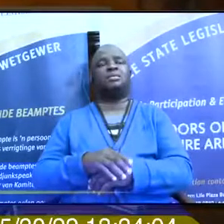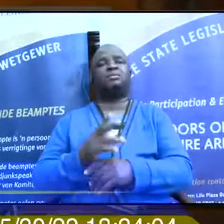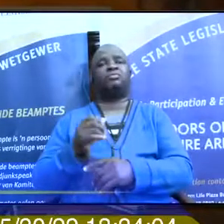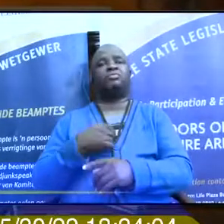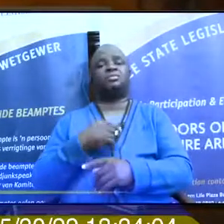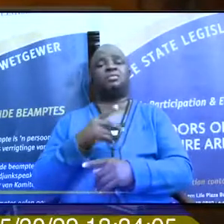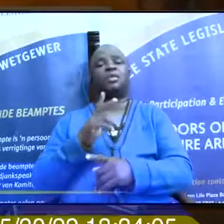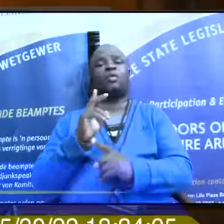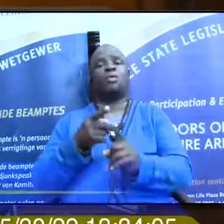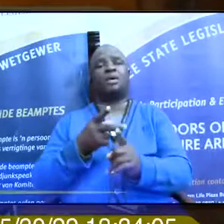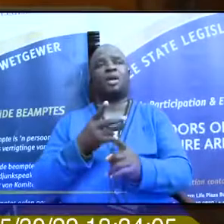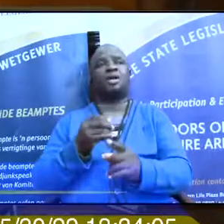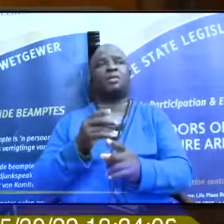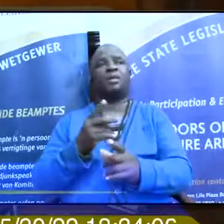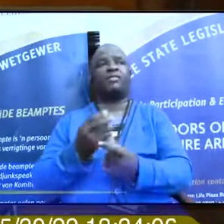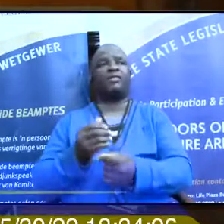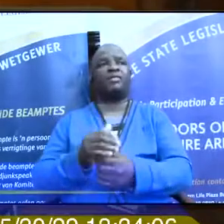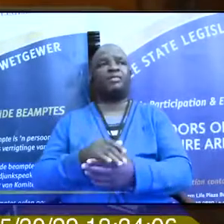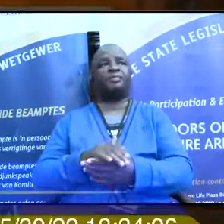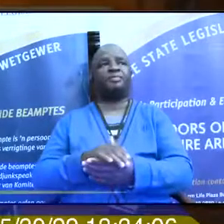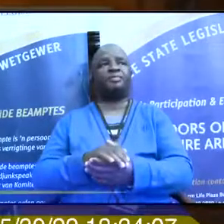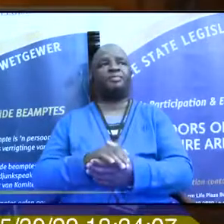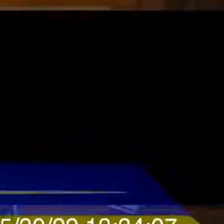warning waiting for them